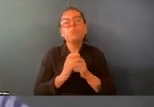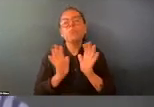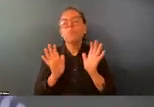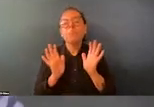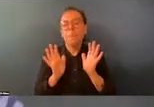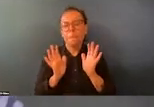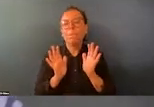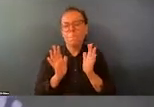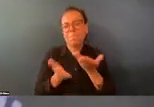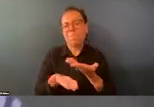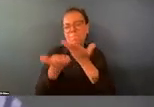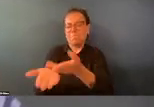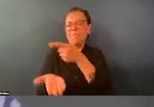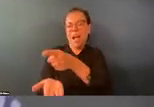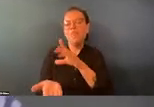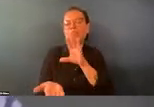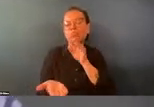deeply.